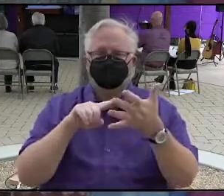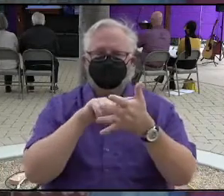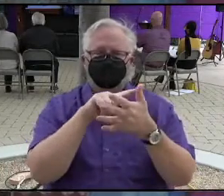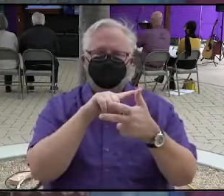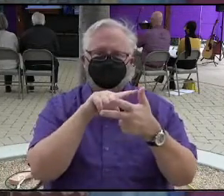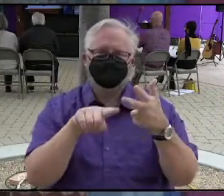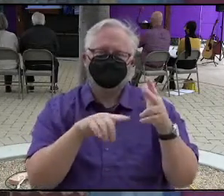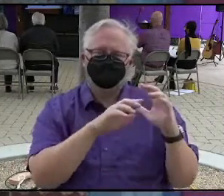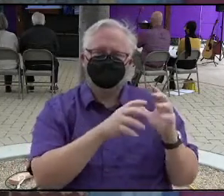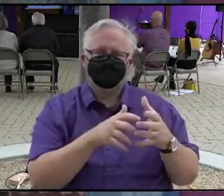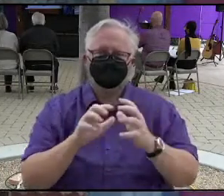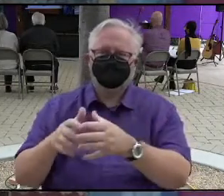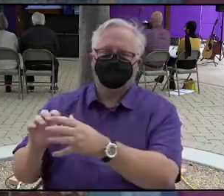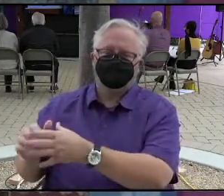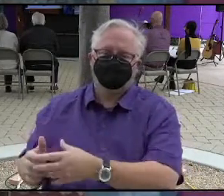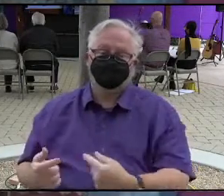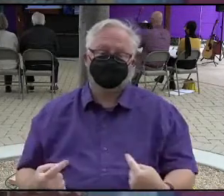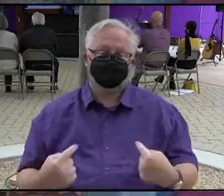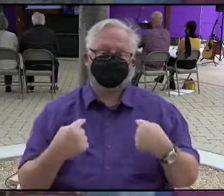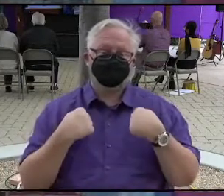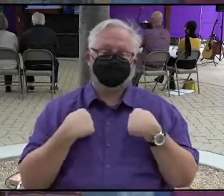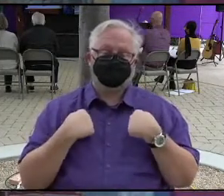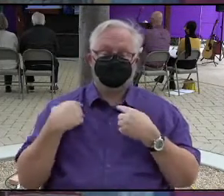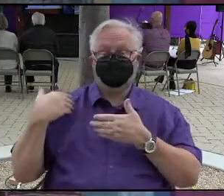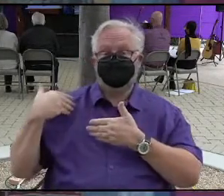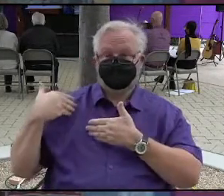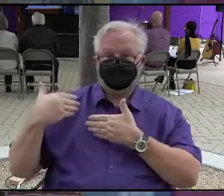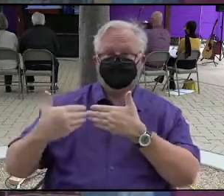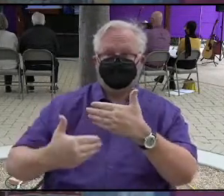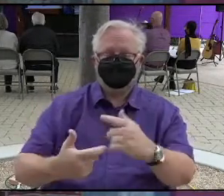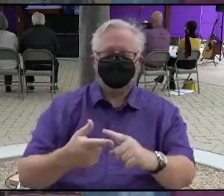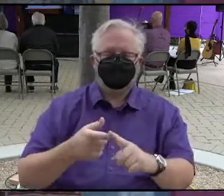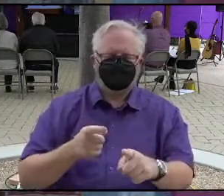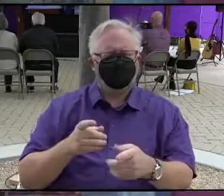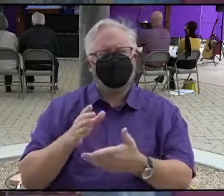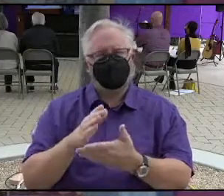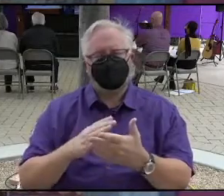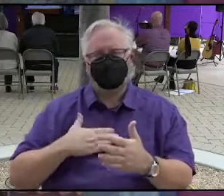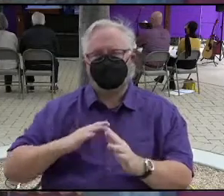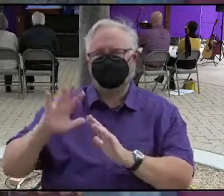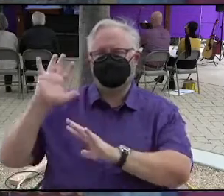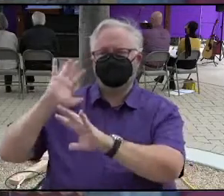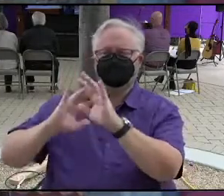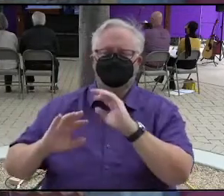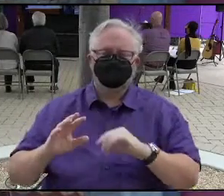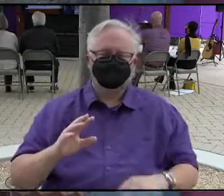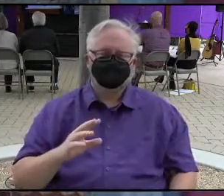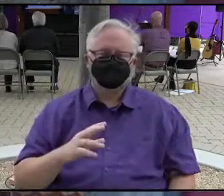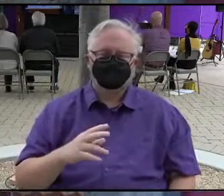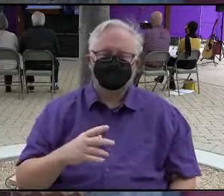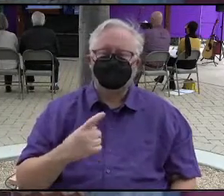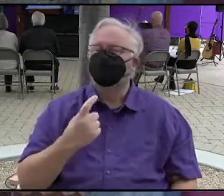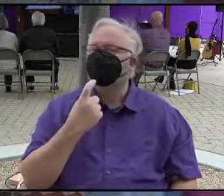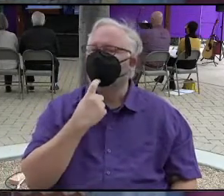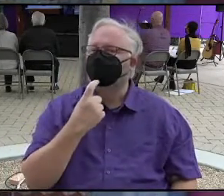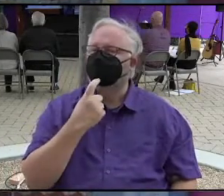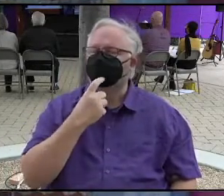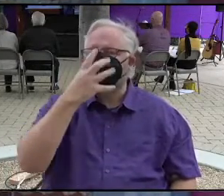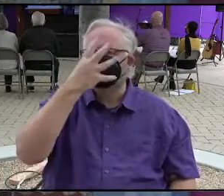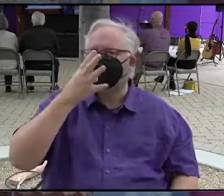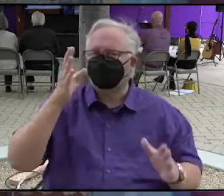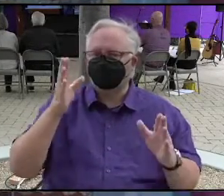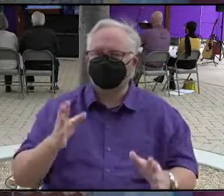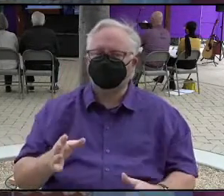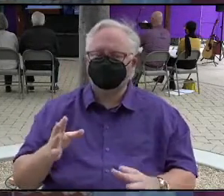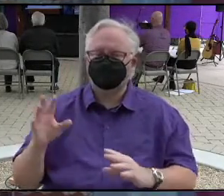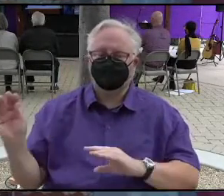these. I am descended, in part, from Finnish immigrants who made their way